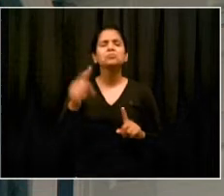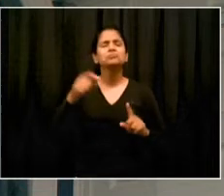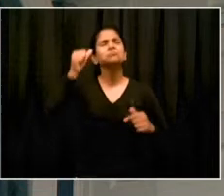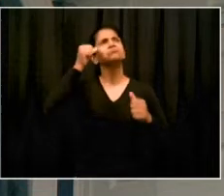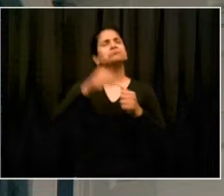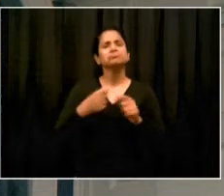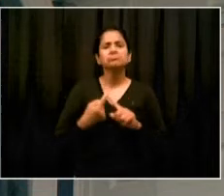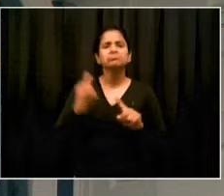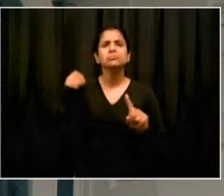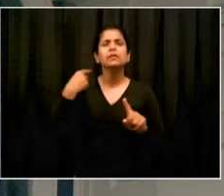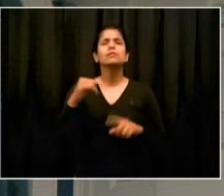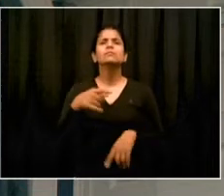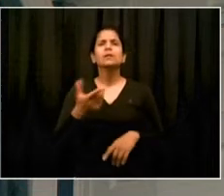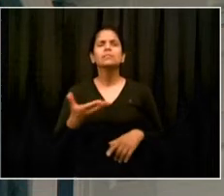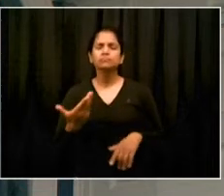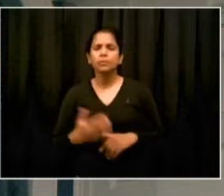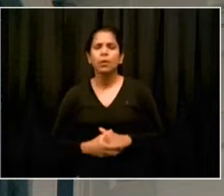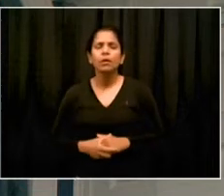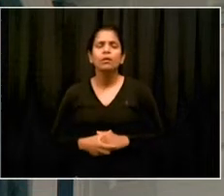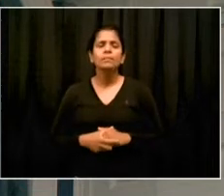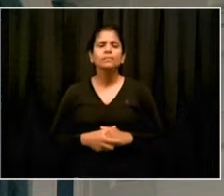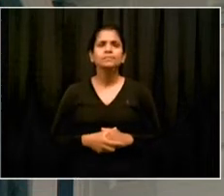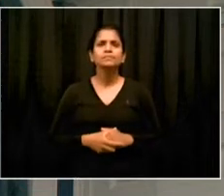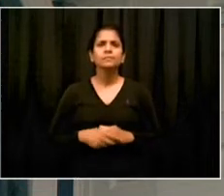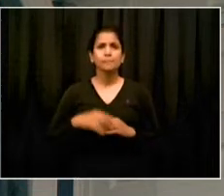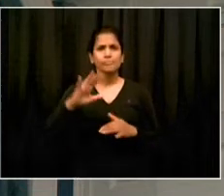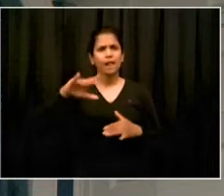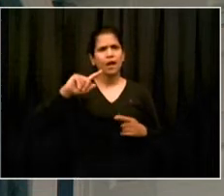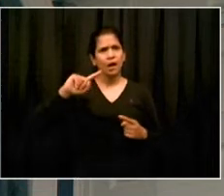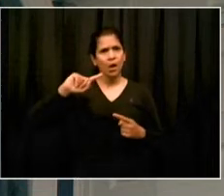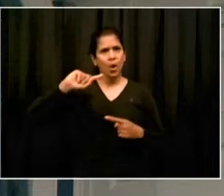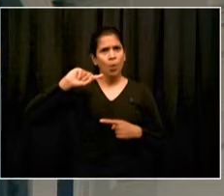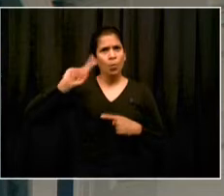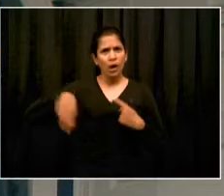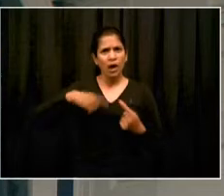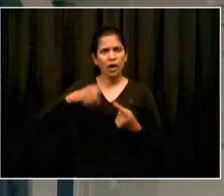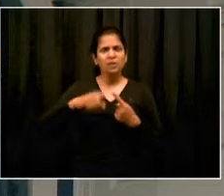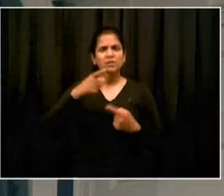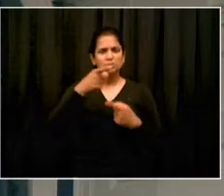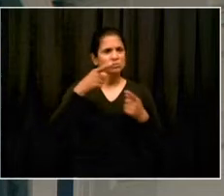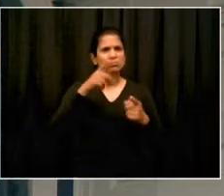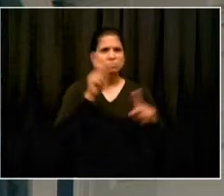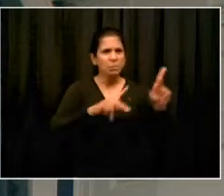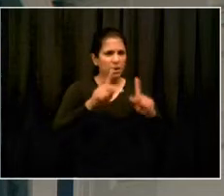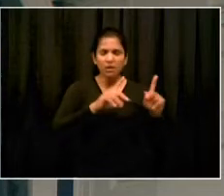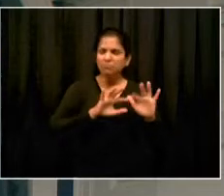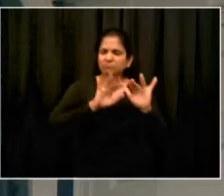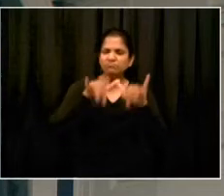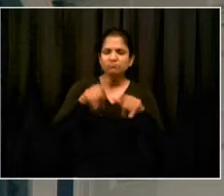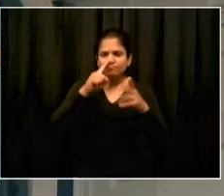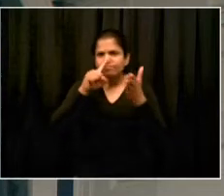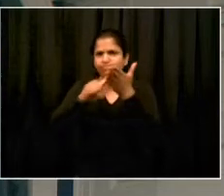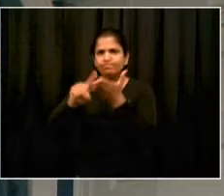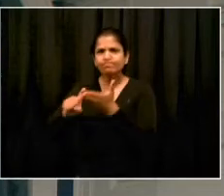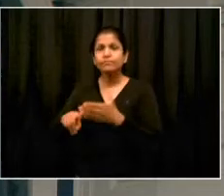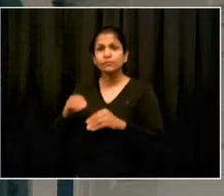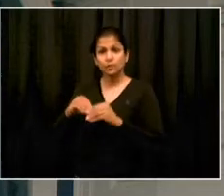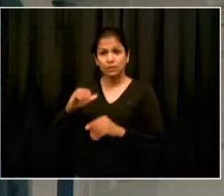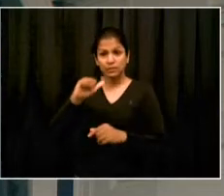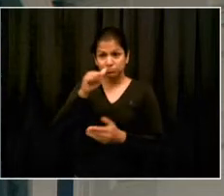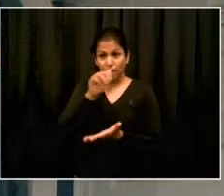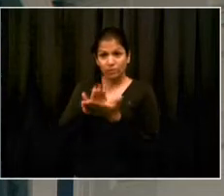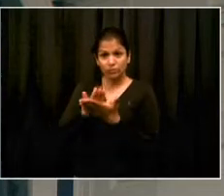is this starting tomorrow, and is there any sort of grace period with a compliance?